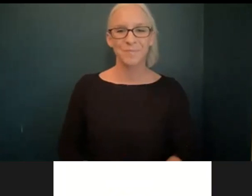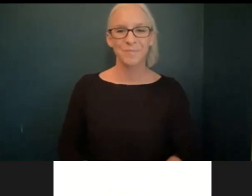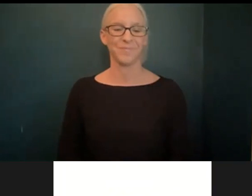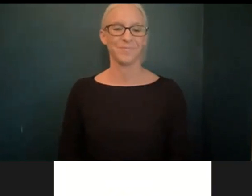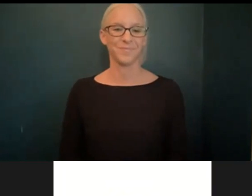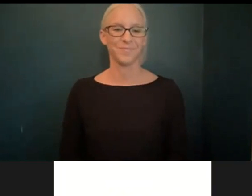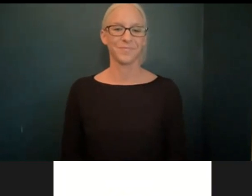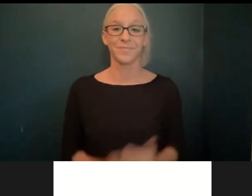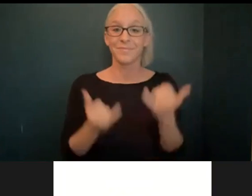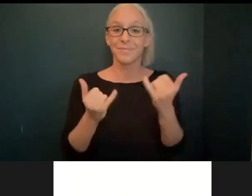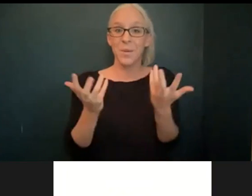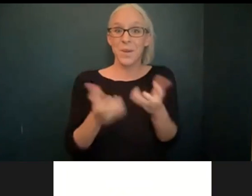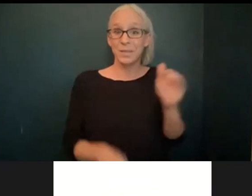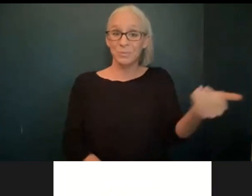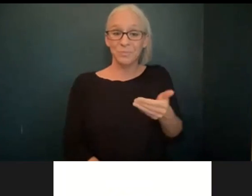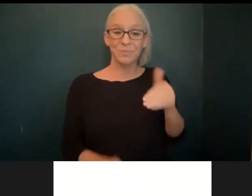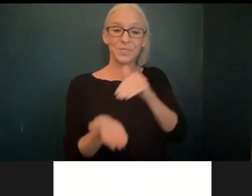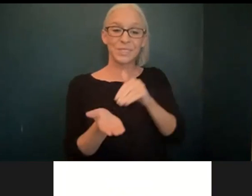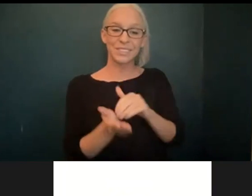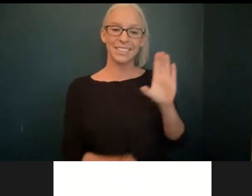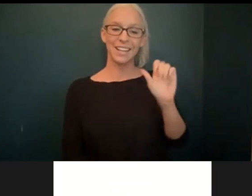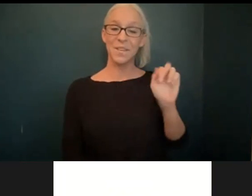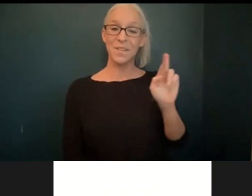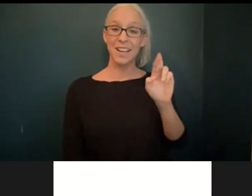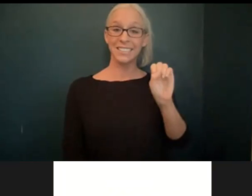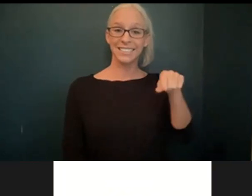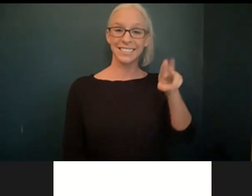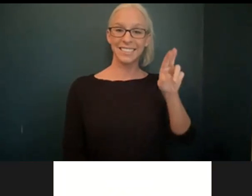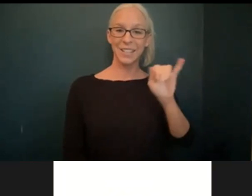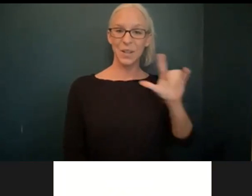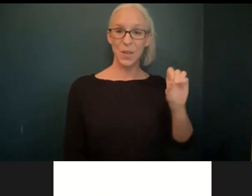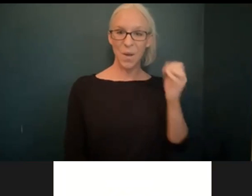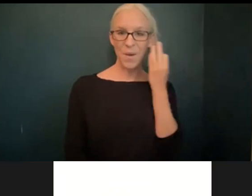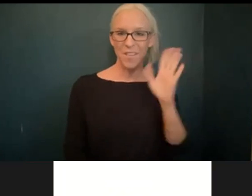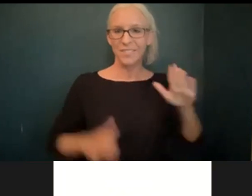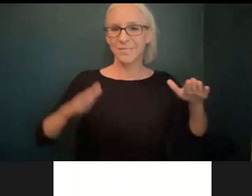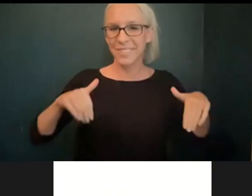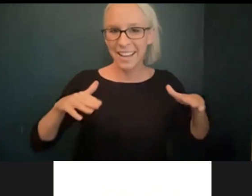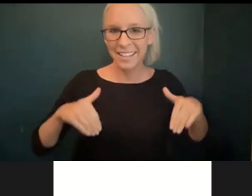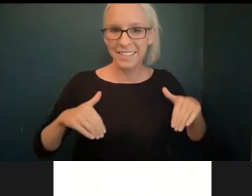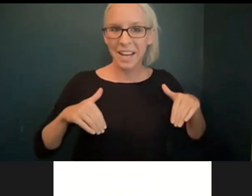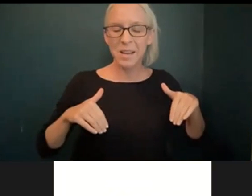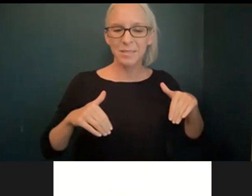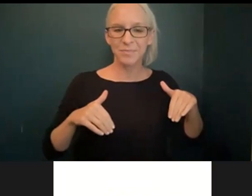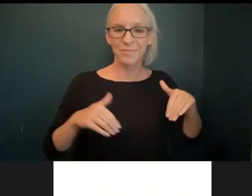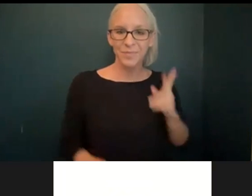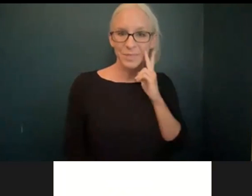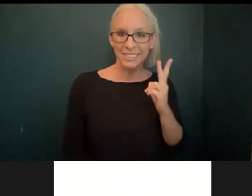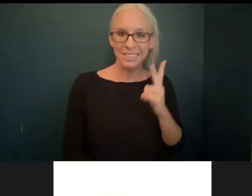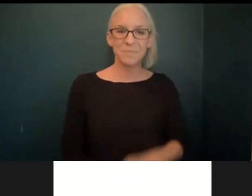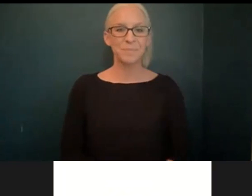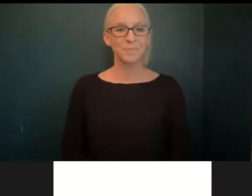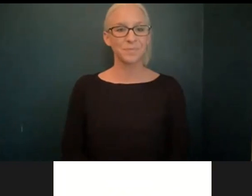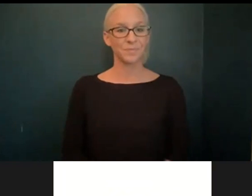And so I wanted to introduce Dr. Carrasquillo in case you haven't been able to join us before. For the past 10 years, he has been the